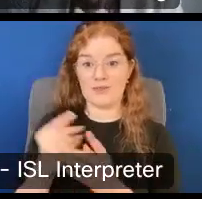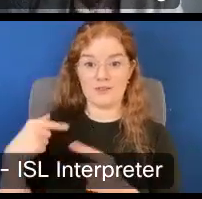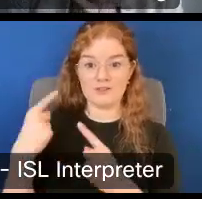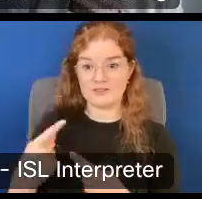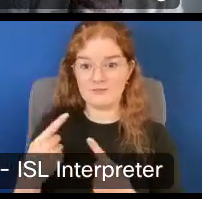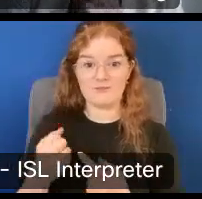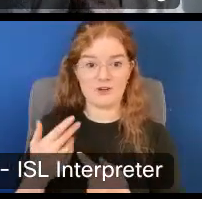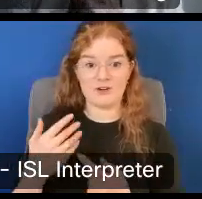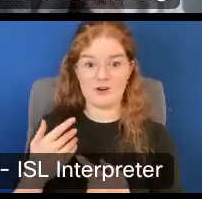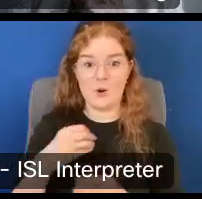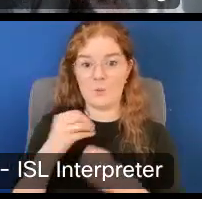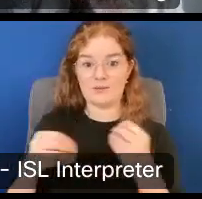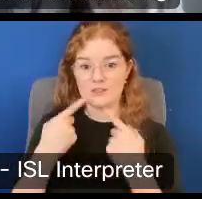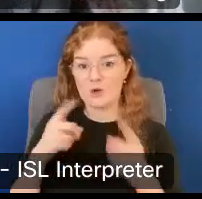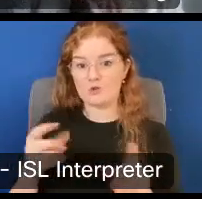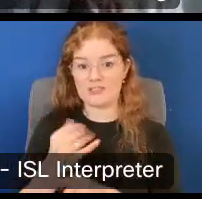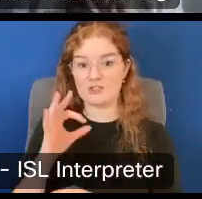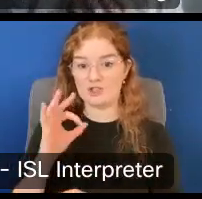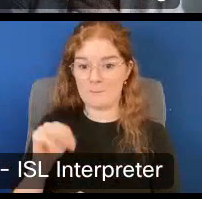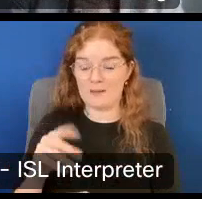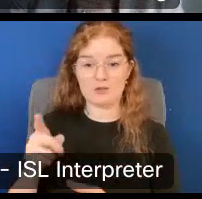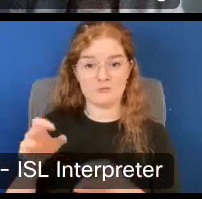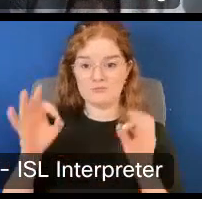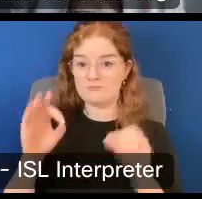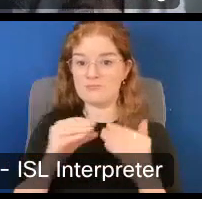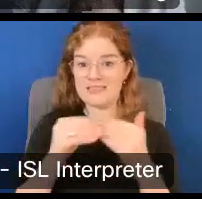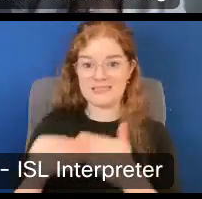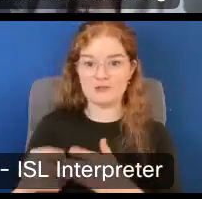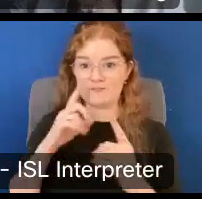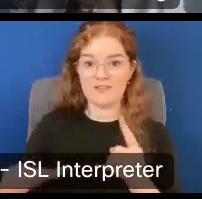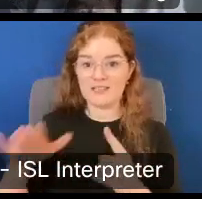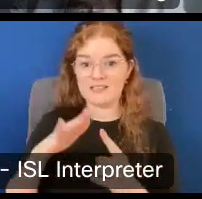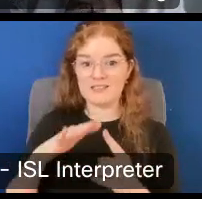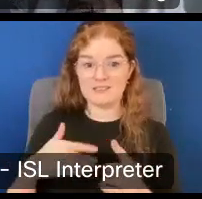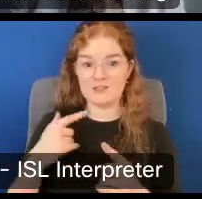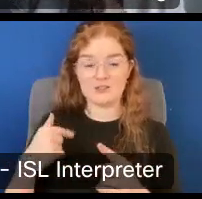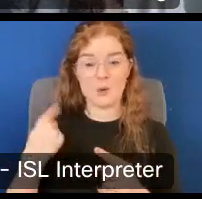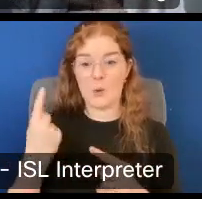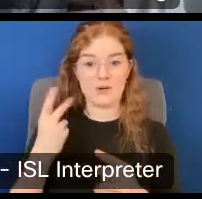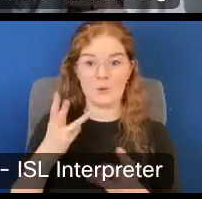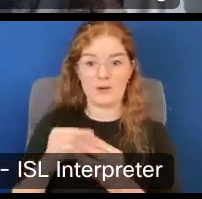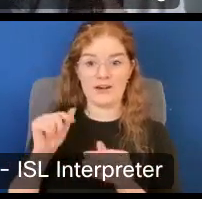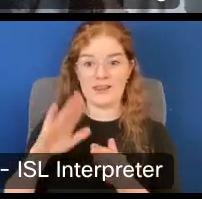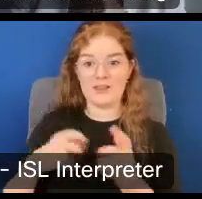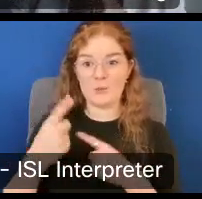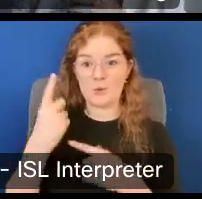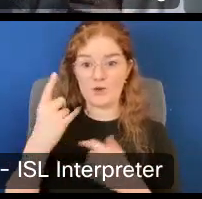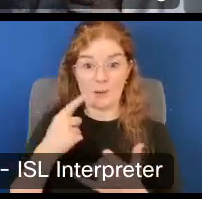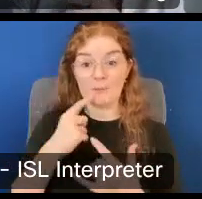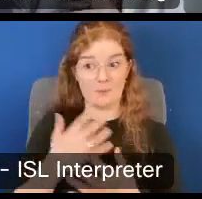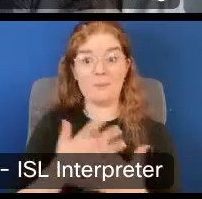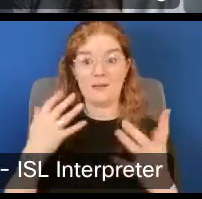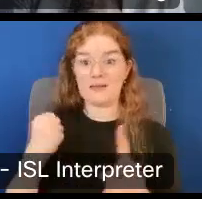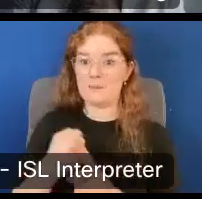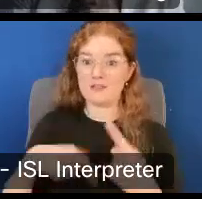for Open Disclosure and has been a fantastic leader in the field. She's only been with us less than a year, but has had a huge impact on the work that